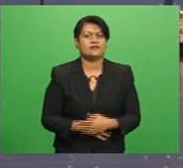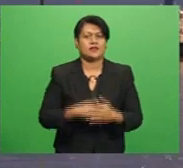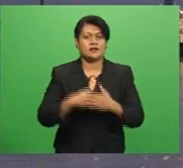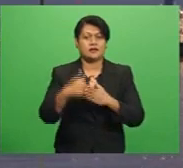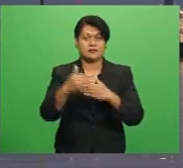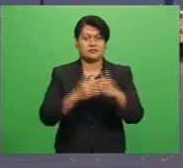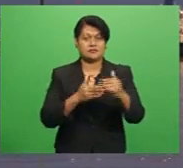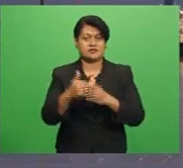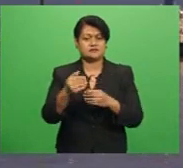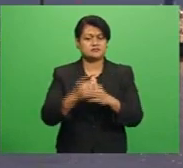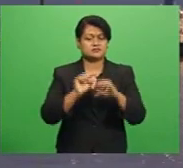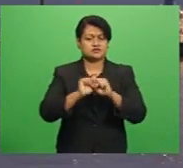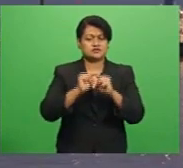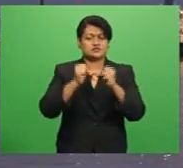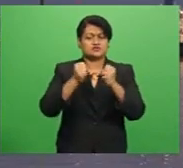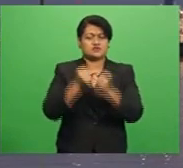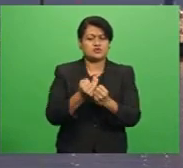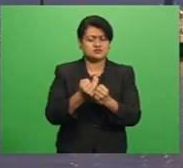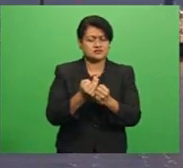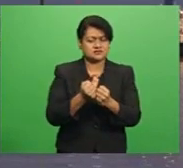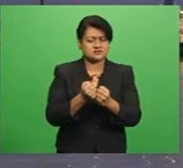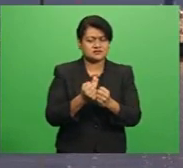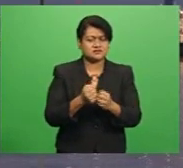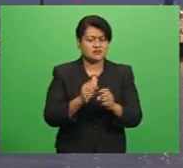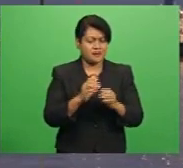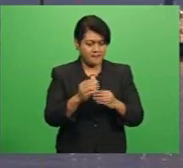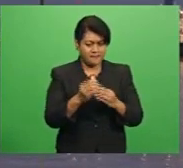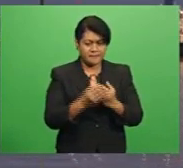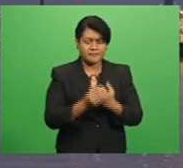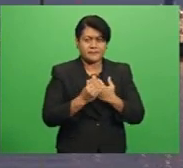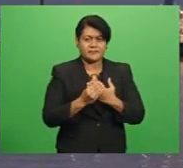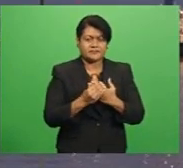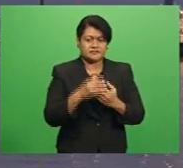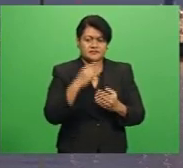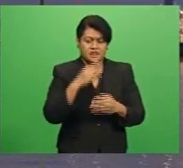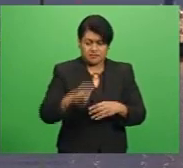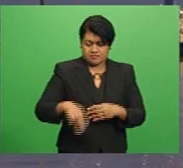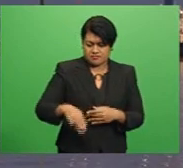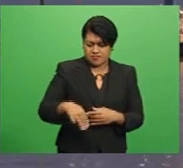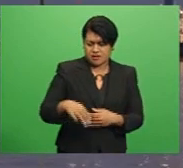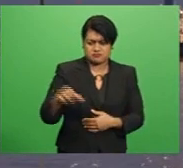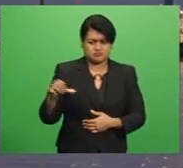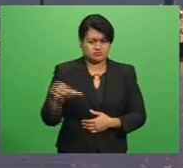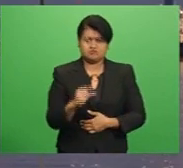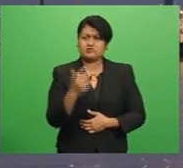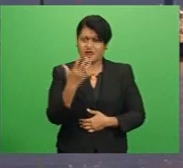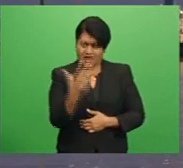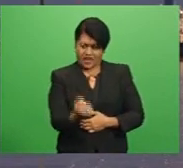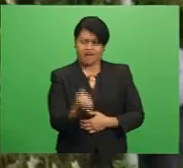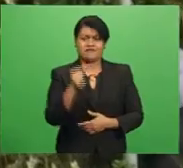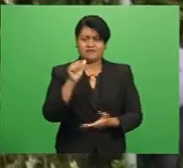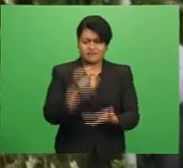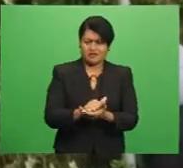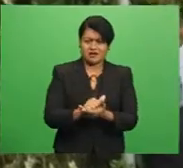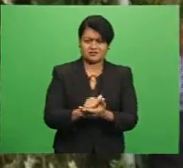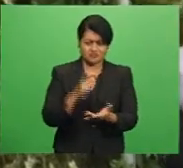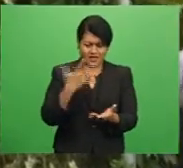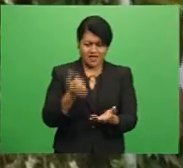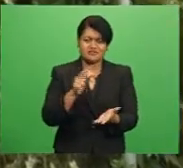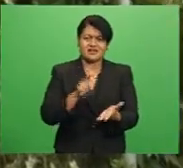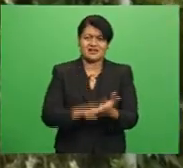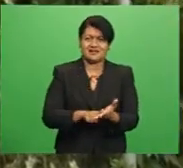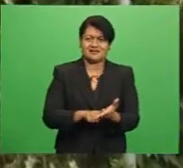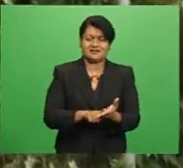of the Social Democratic Liberal Party says members have the right to seek legal redress without being intimidated. 3 former board members,